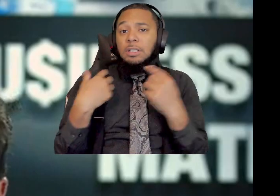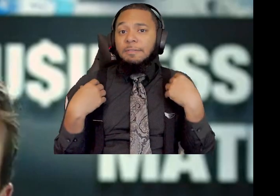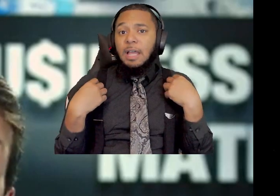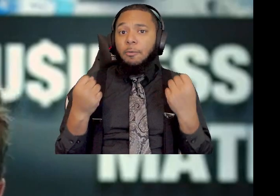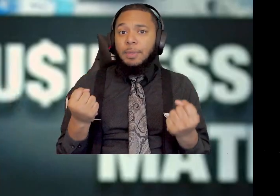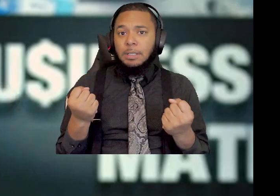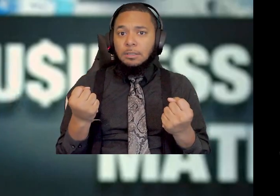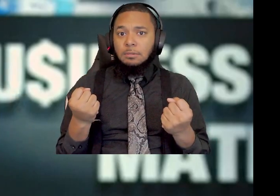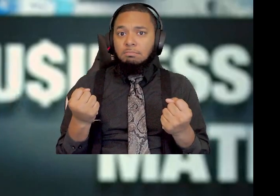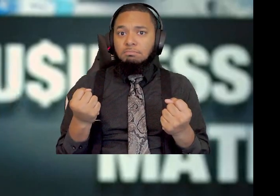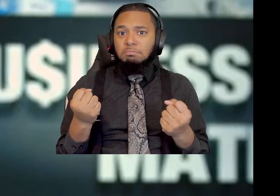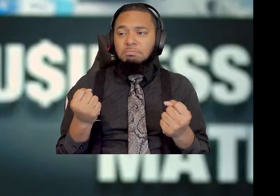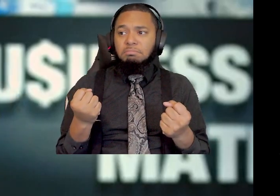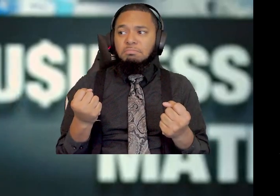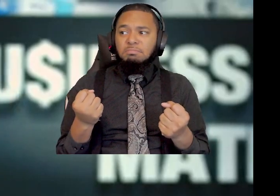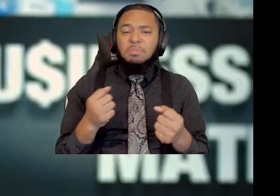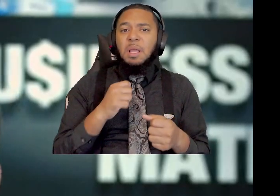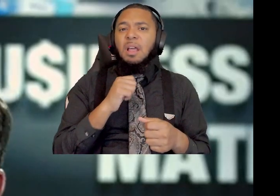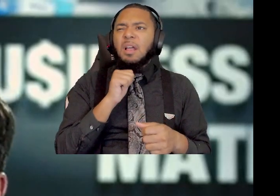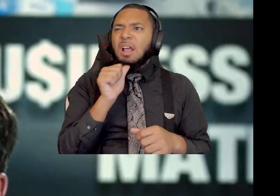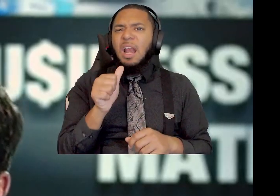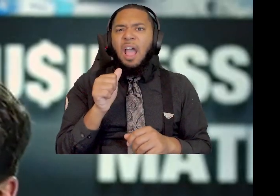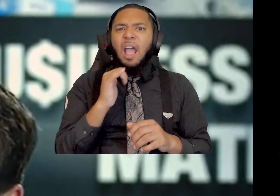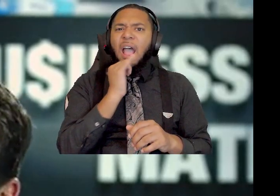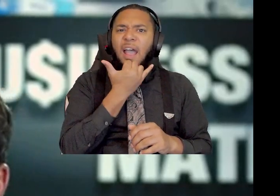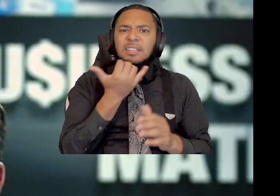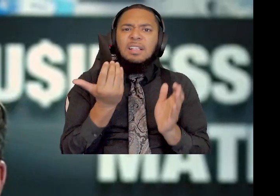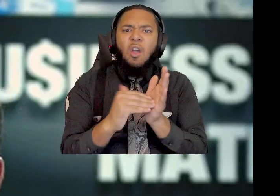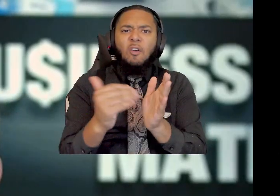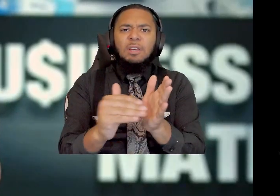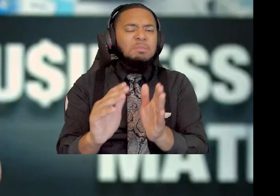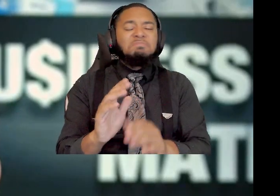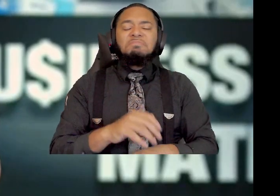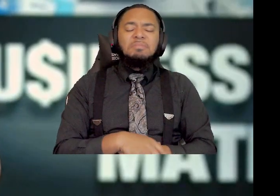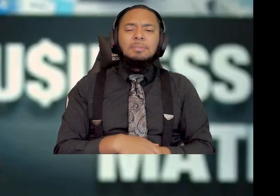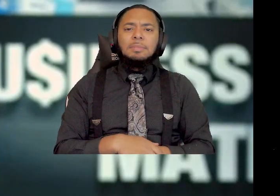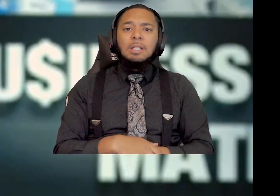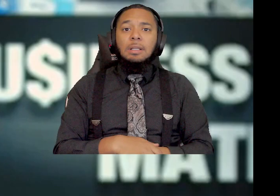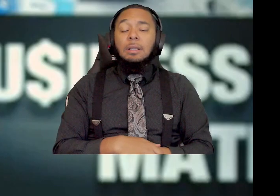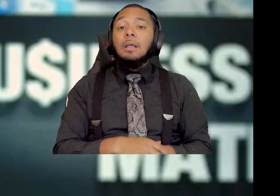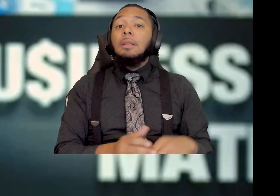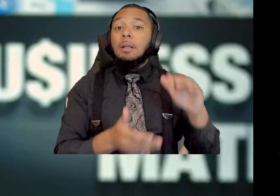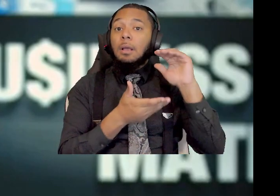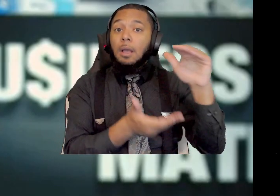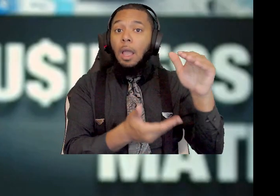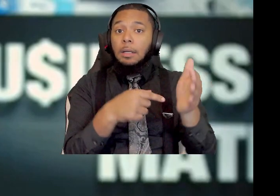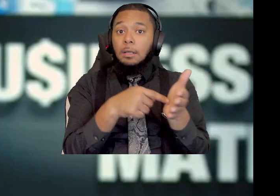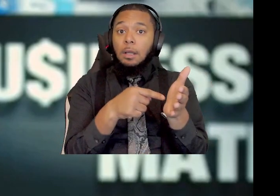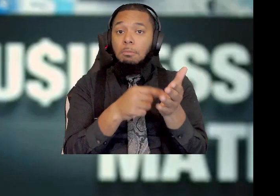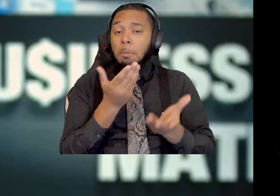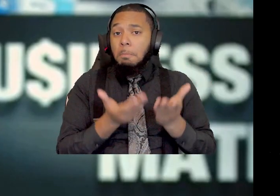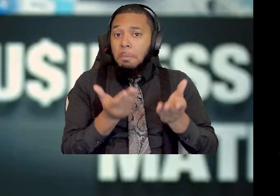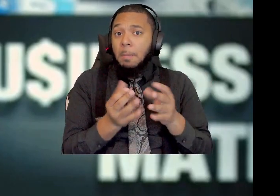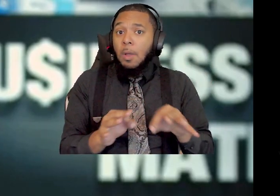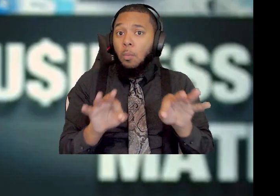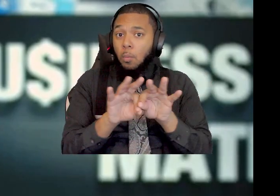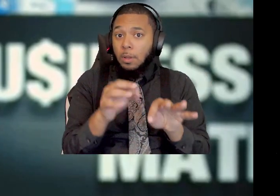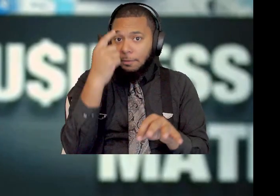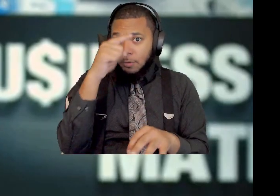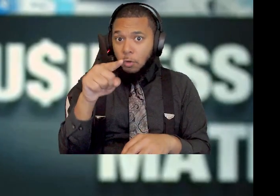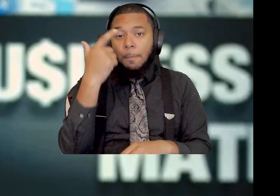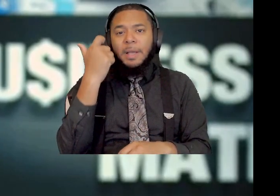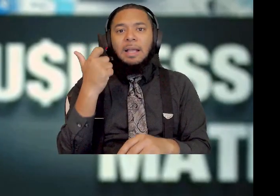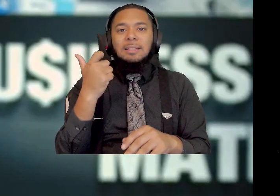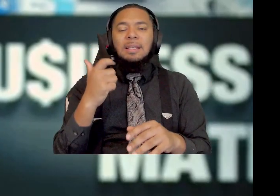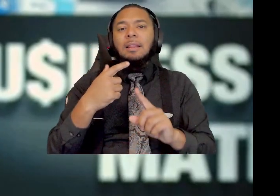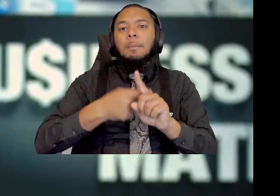and not too terribly accident prone then actually a high deductible plan might be worth it for you because they actually come cheaper